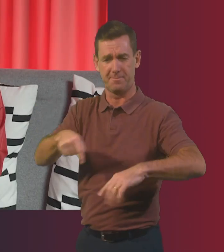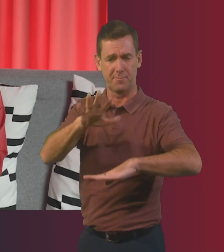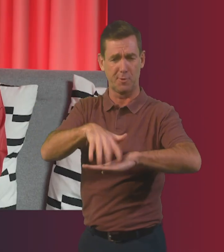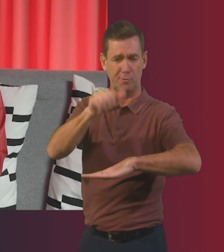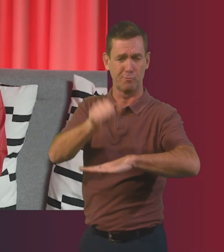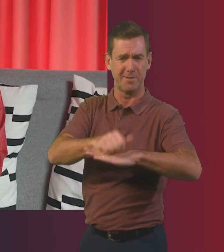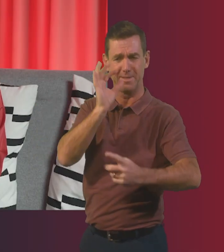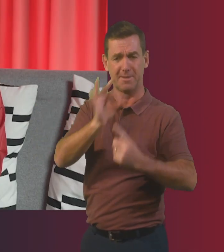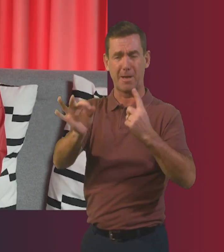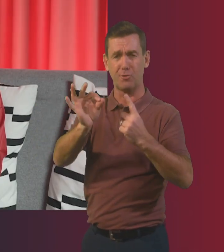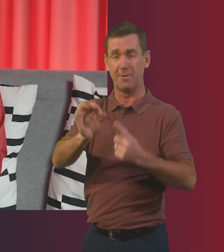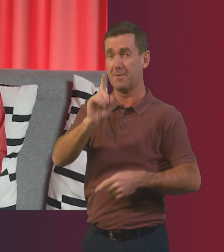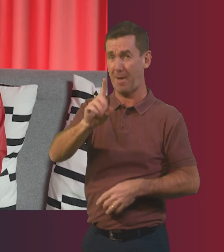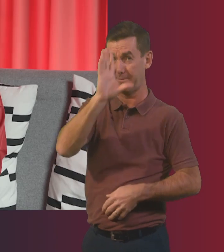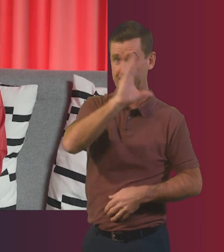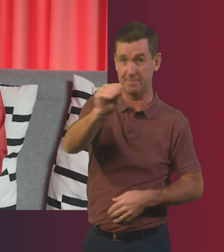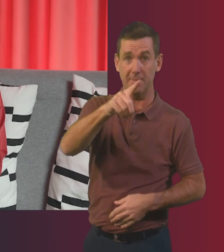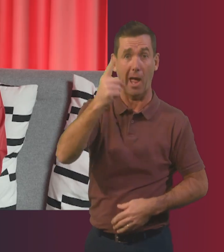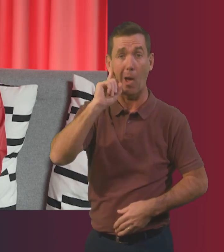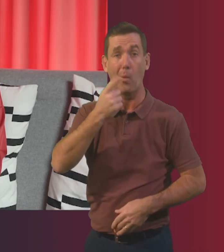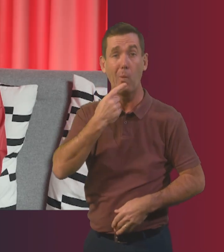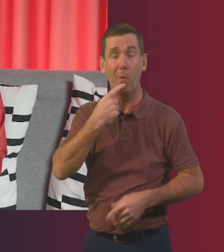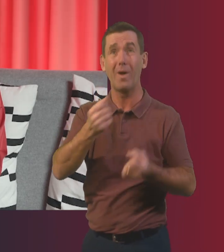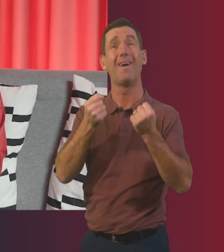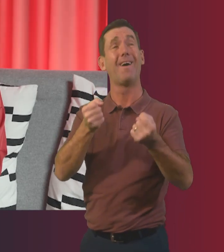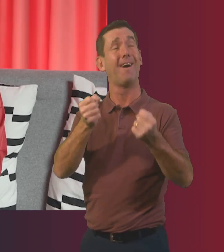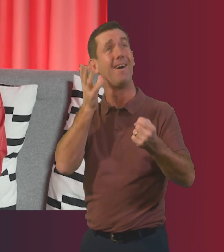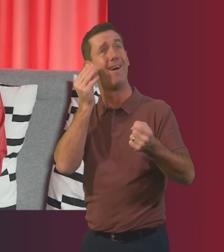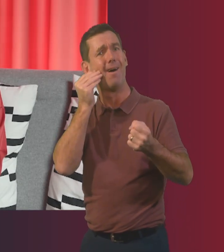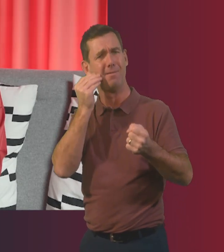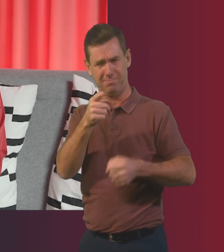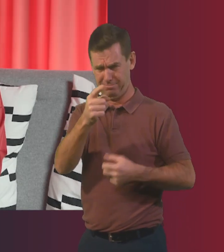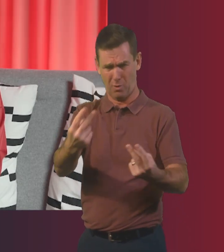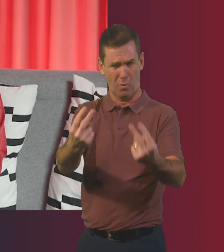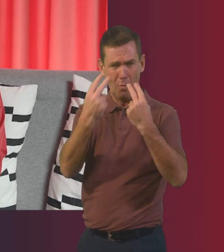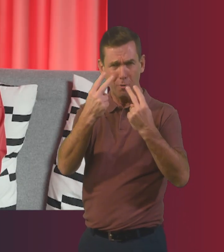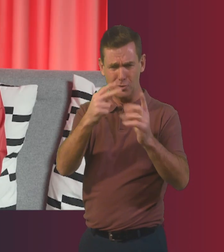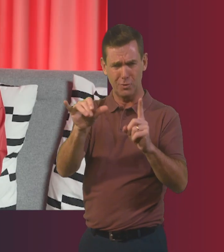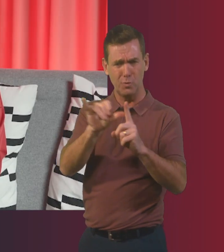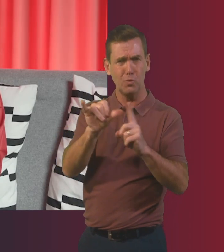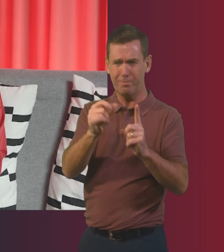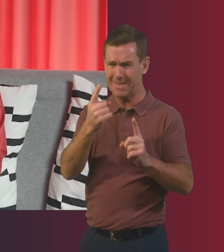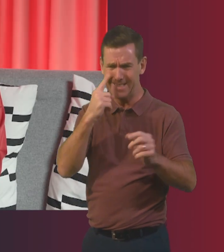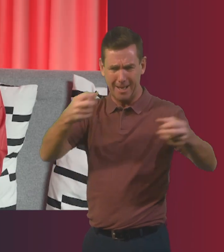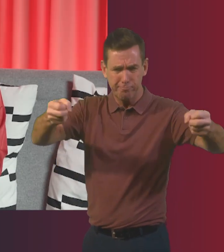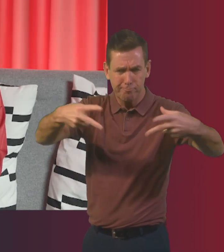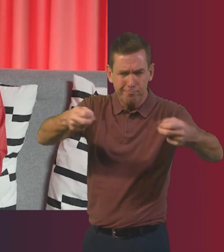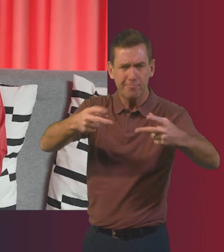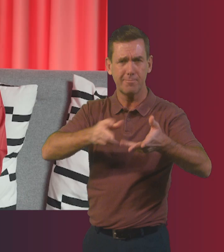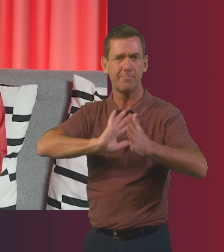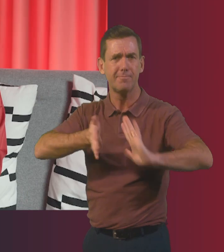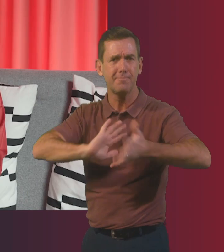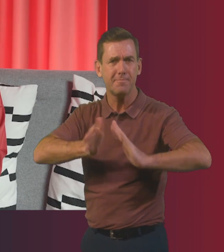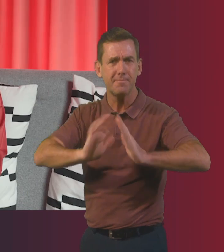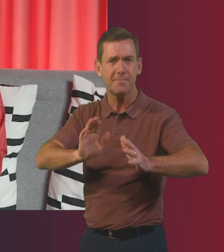just a reminder that if you're listening to us in your car, you can watch the full episode on YouTube, complete with captions and British Sign Language. Find us